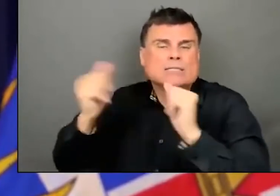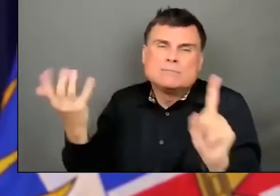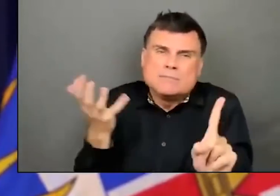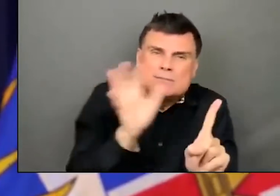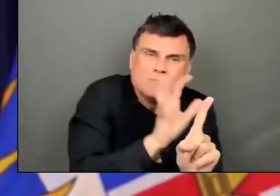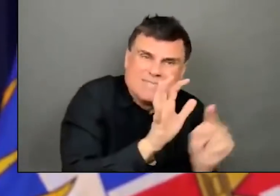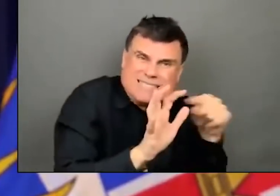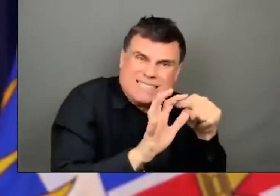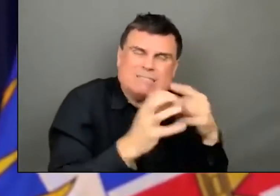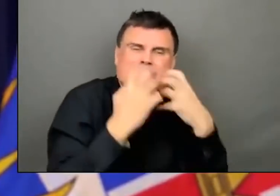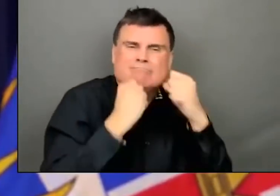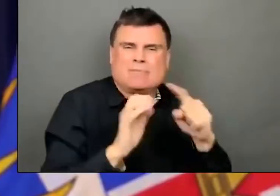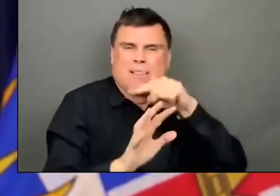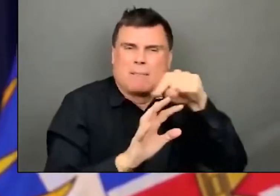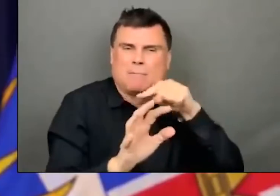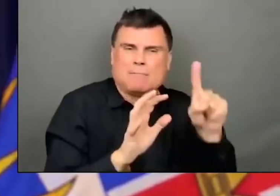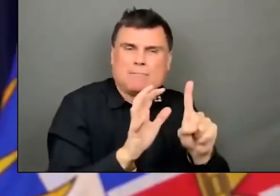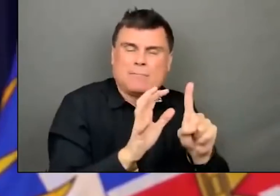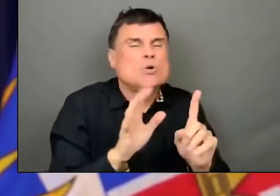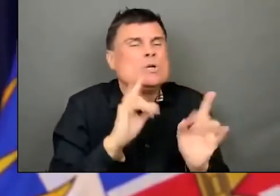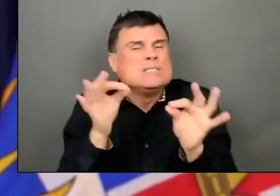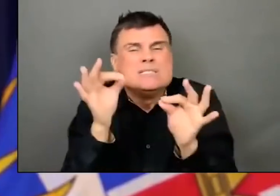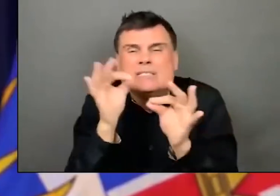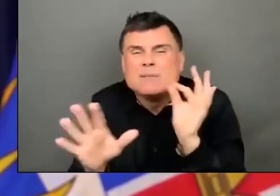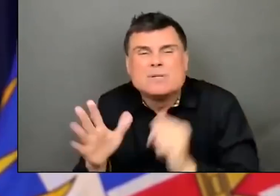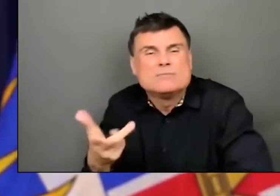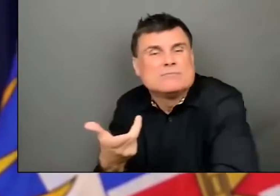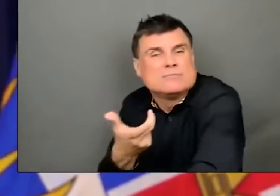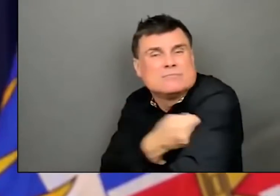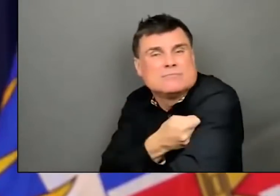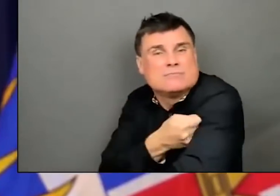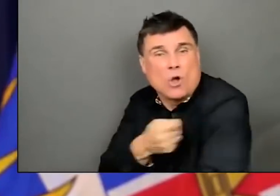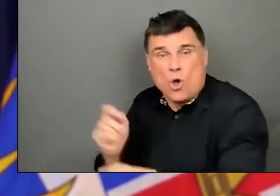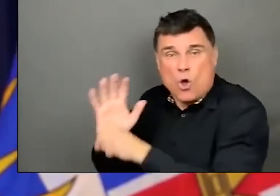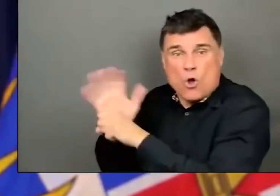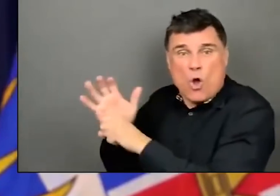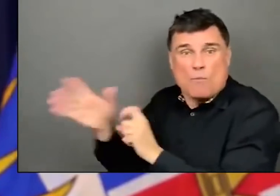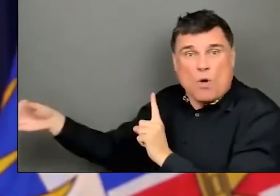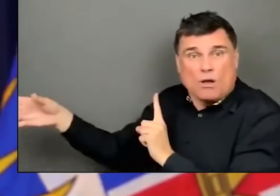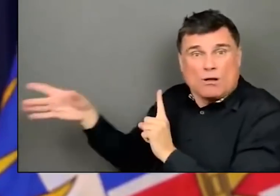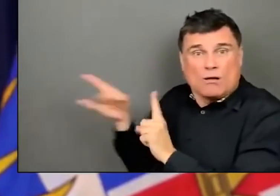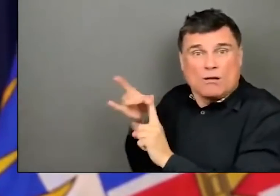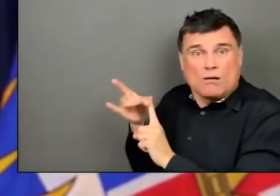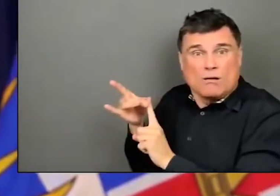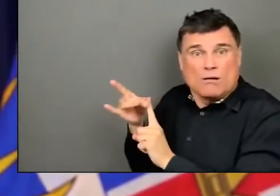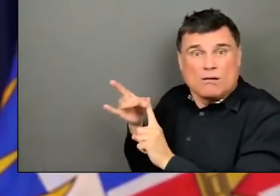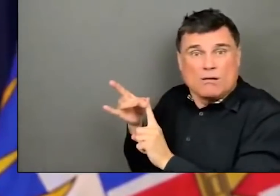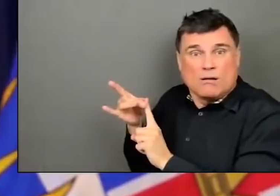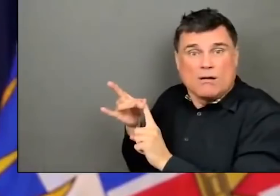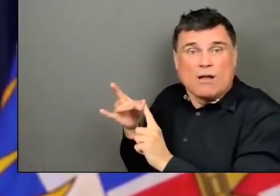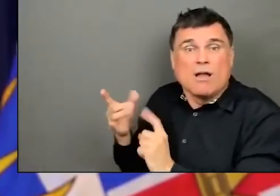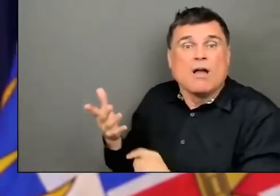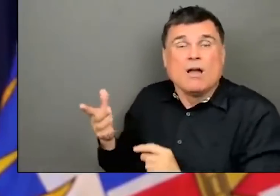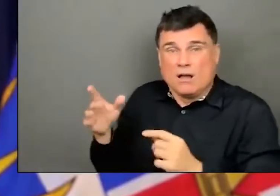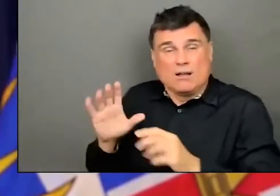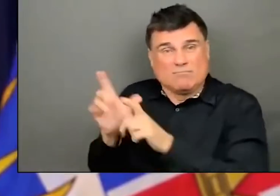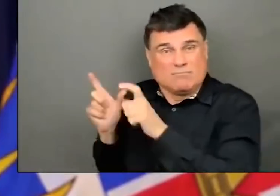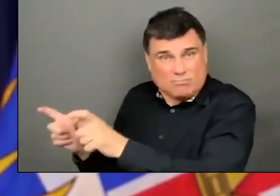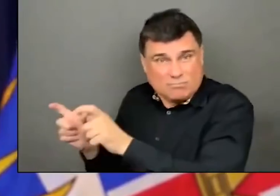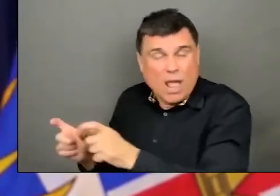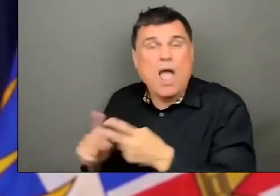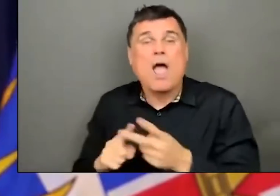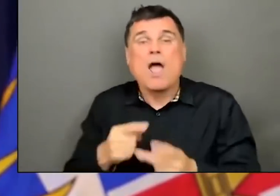and your influenza vaccination, staying home and away from others if you're feeling unwell, getting tested, cleaning your